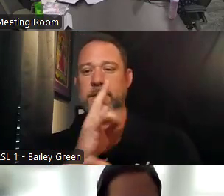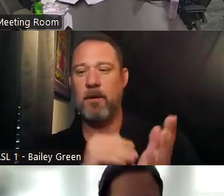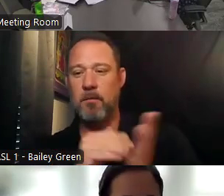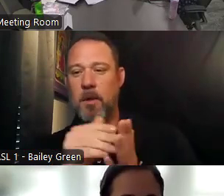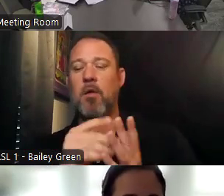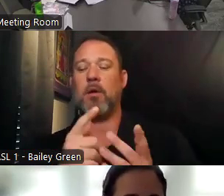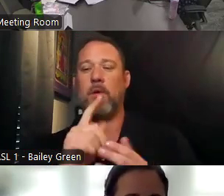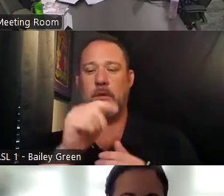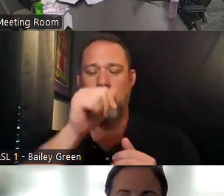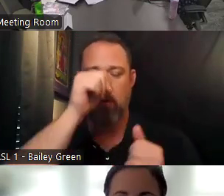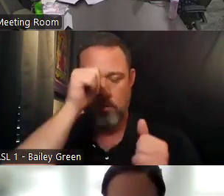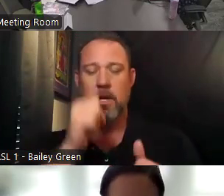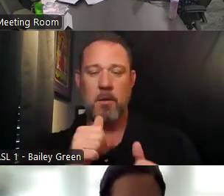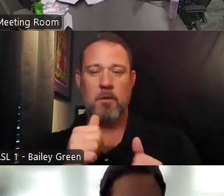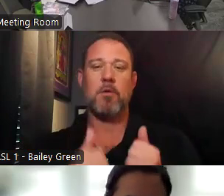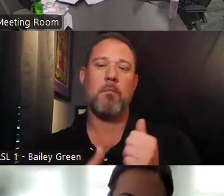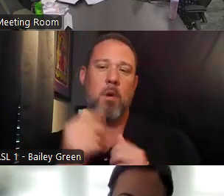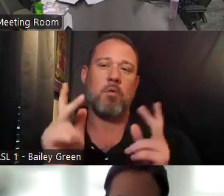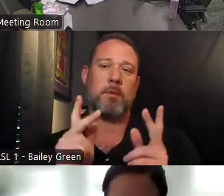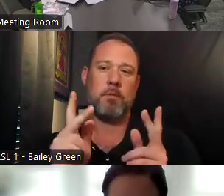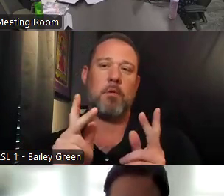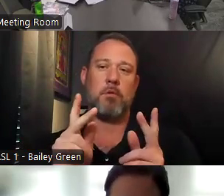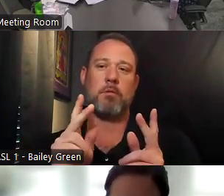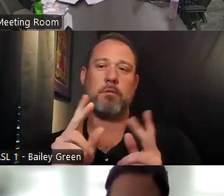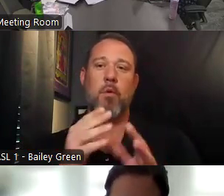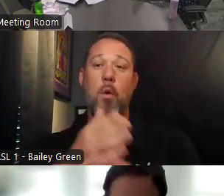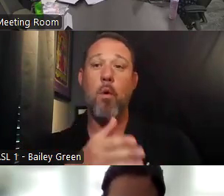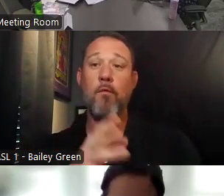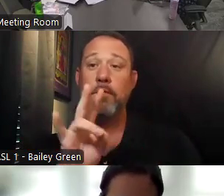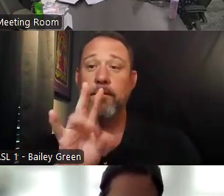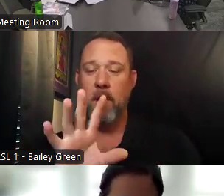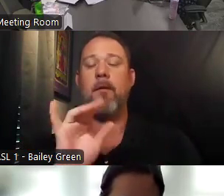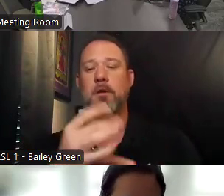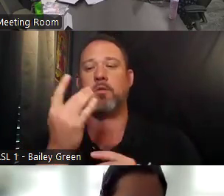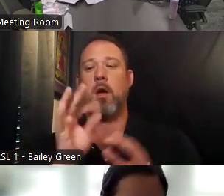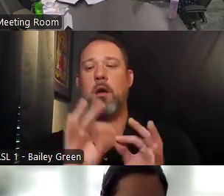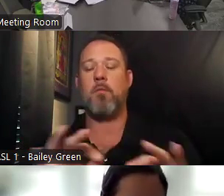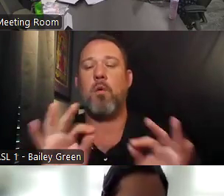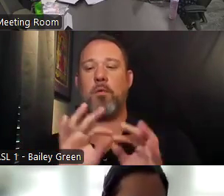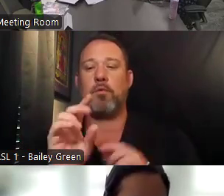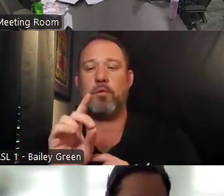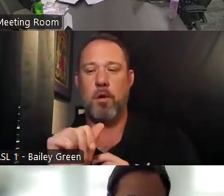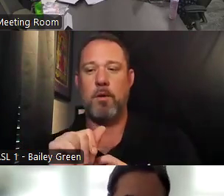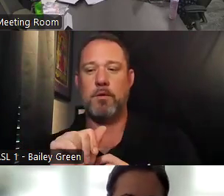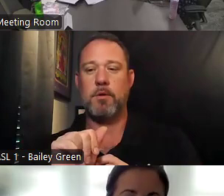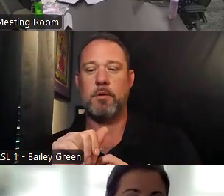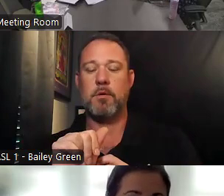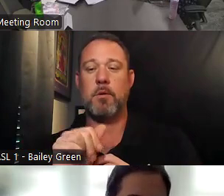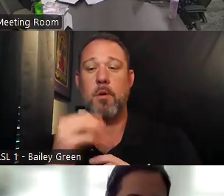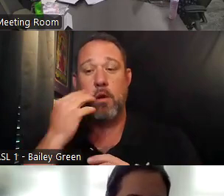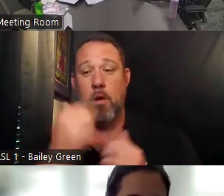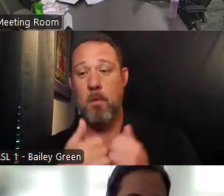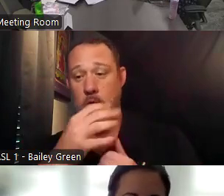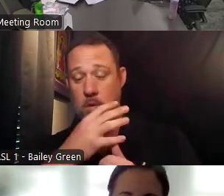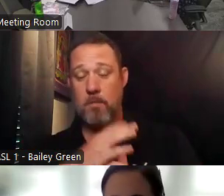with Alzheimer's, most people over the age of 75, which is why this is relevant to the Department of Aging. We know most are